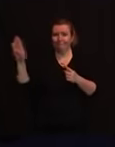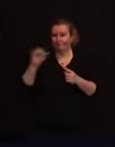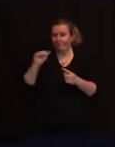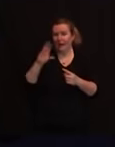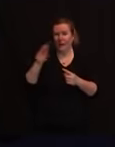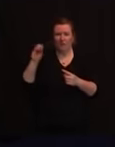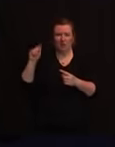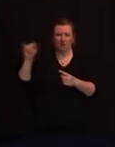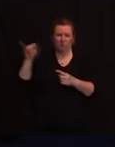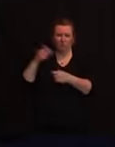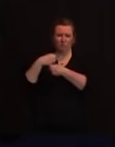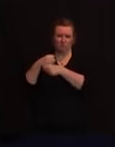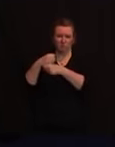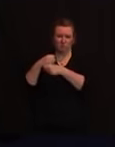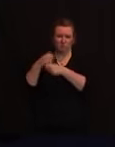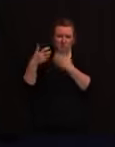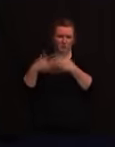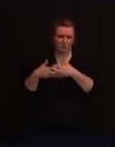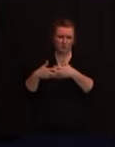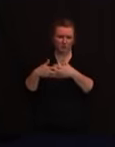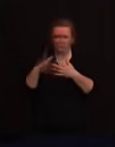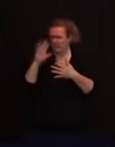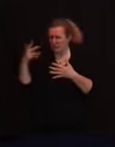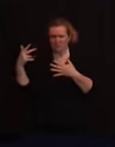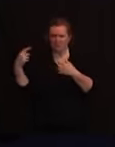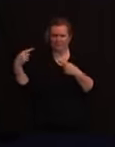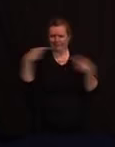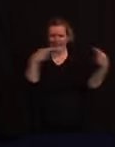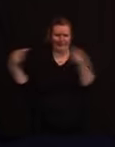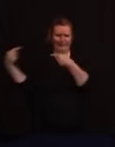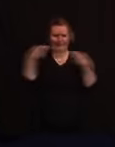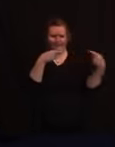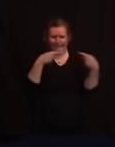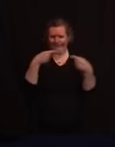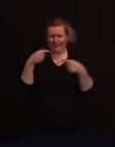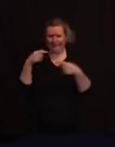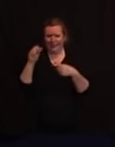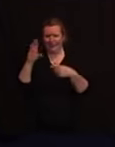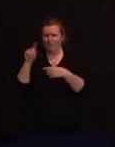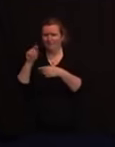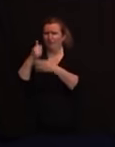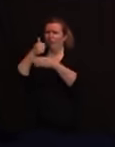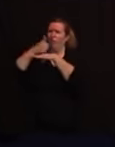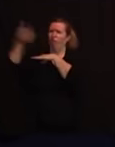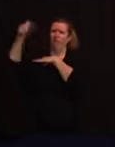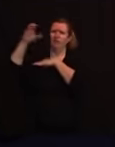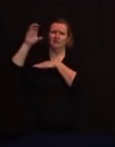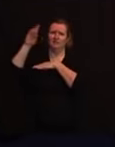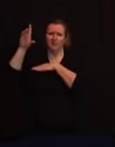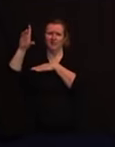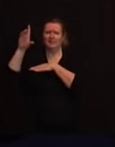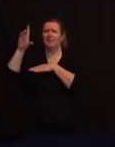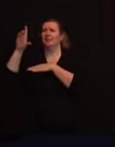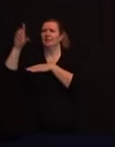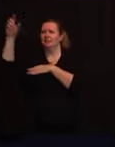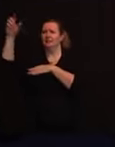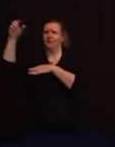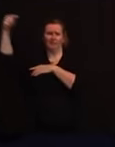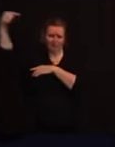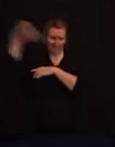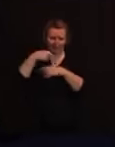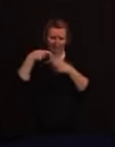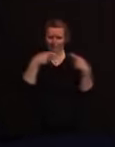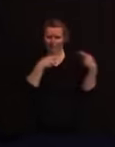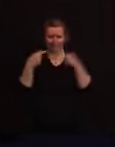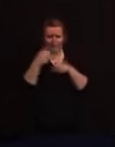some finger pointing between Abbott and the CDC and that International Reagent Reserve, and we're working through that daily and hope to have that resolved so